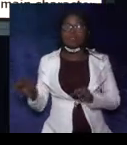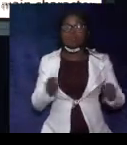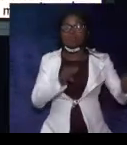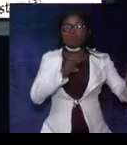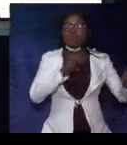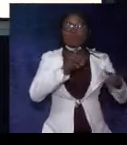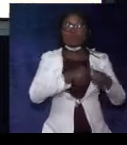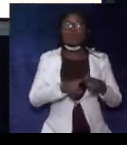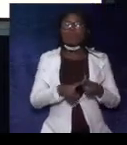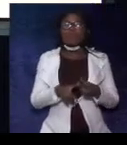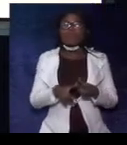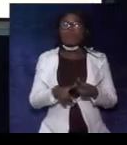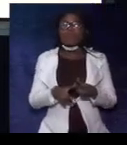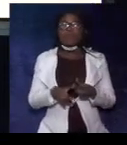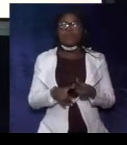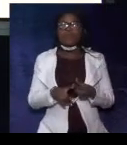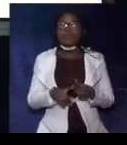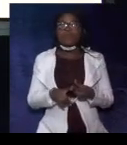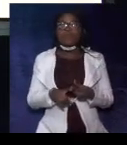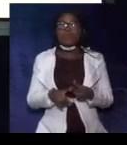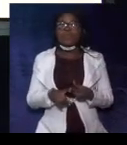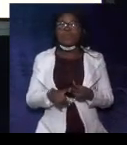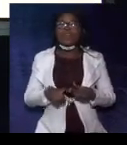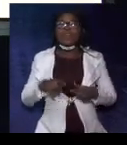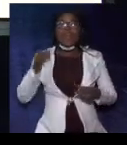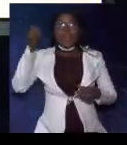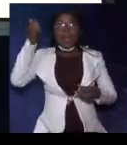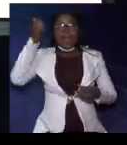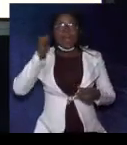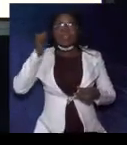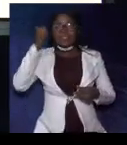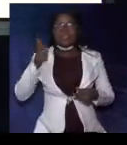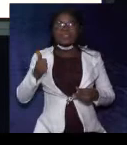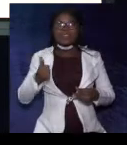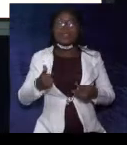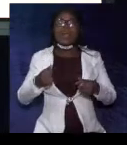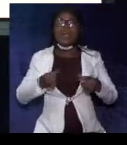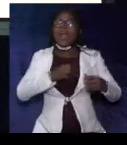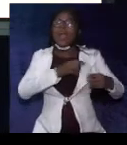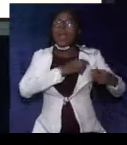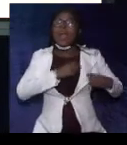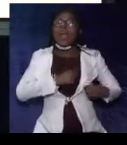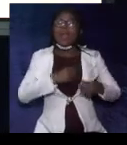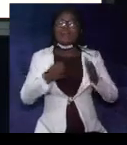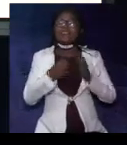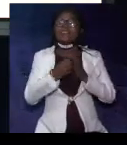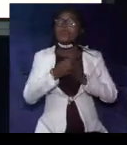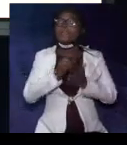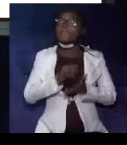let's move to Auntie Fumi's heartbeat. That is your homework.